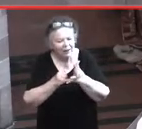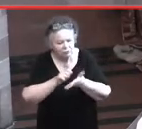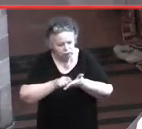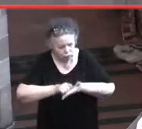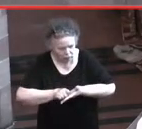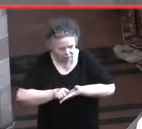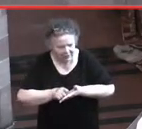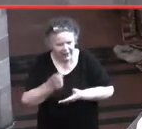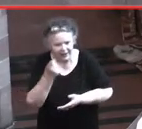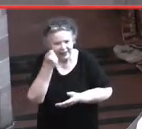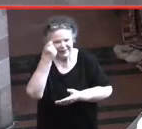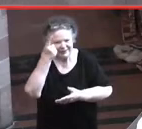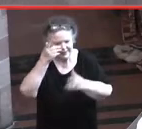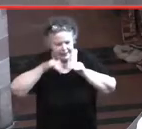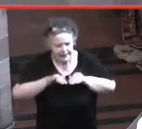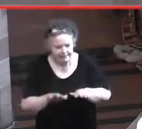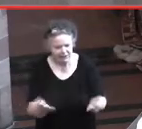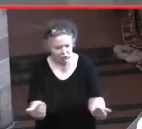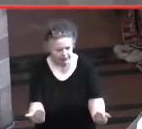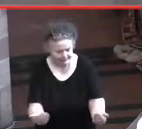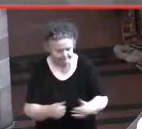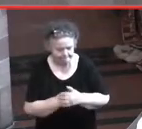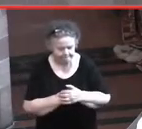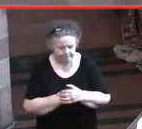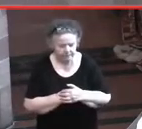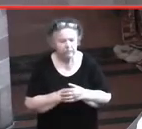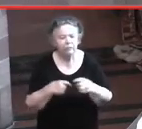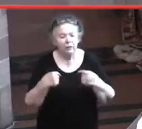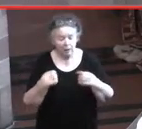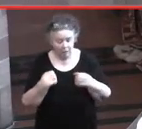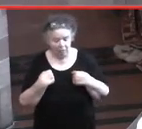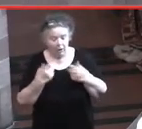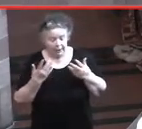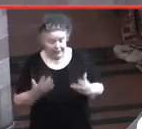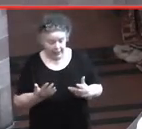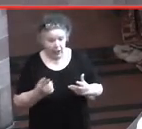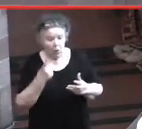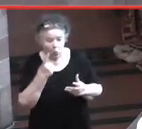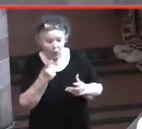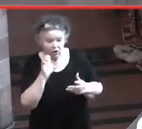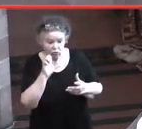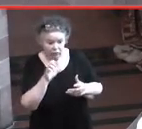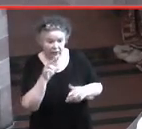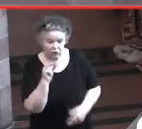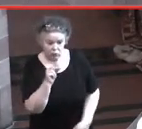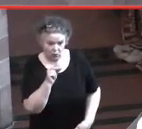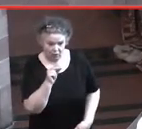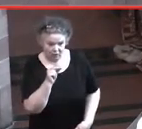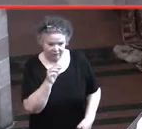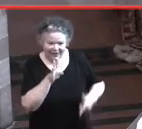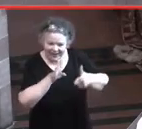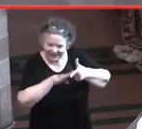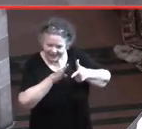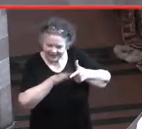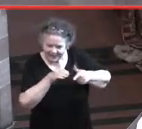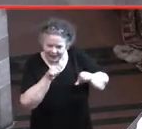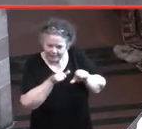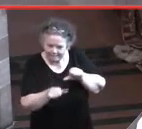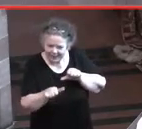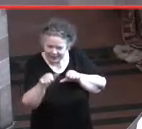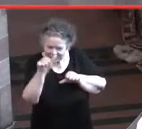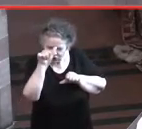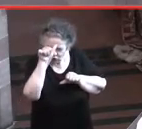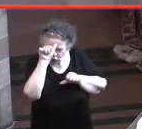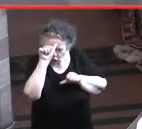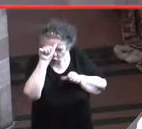slightly different way. 1 Corinthians 12 is perhaps the second best known chapter in Paul's